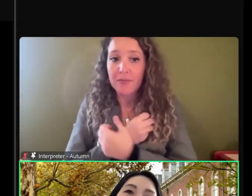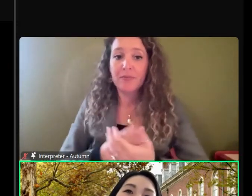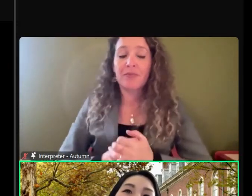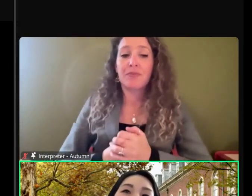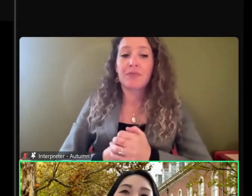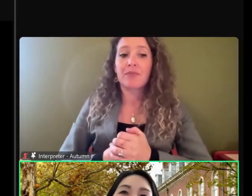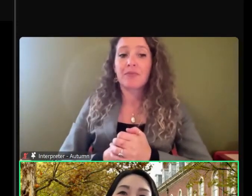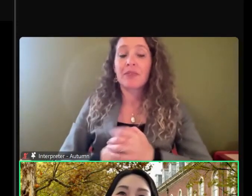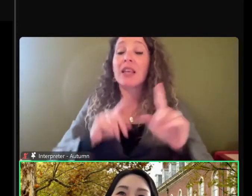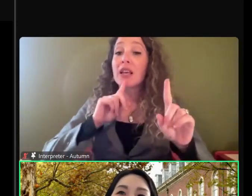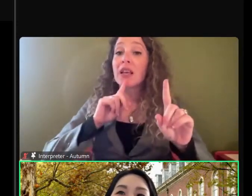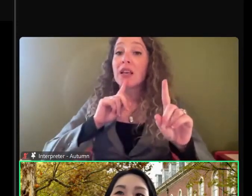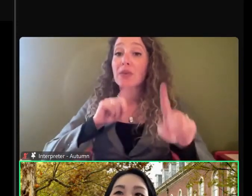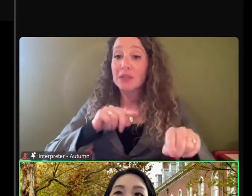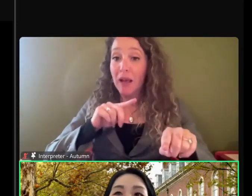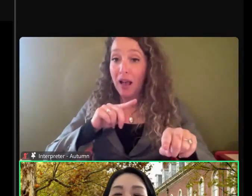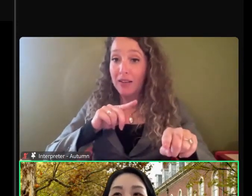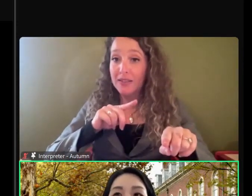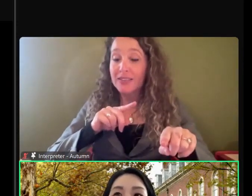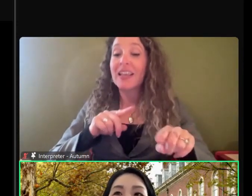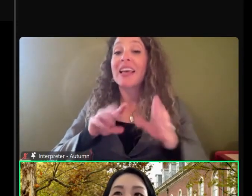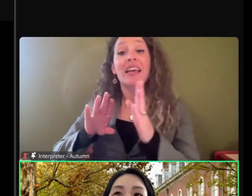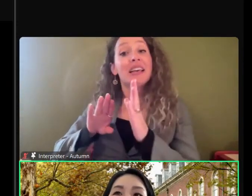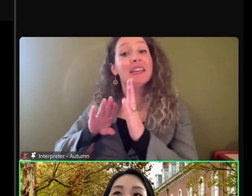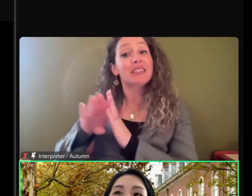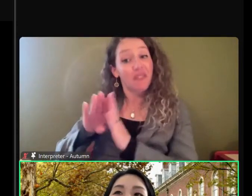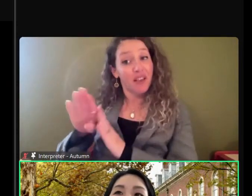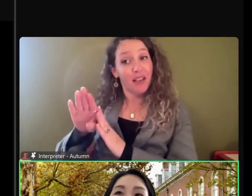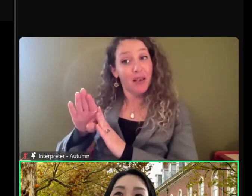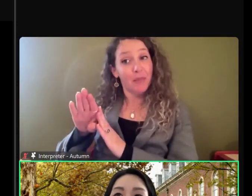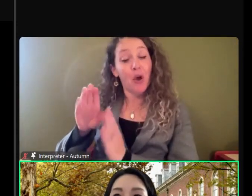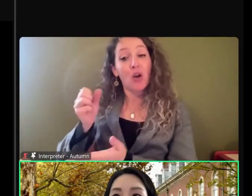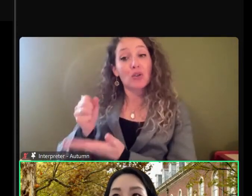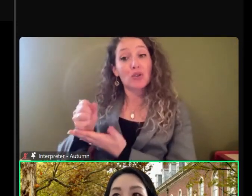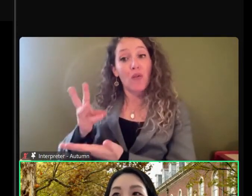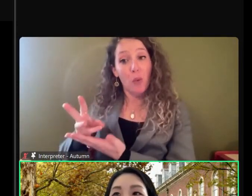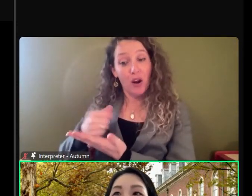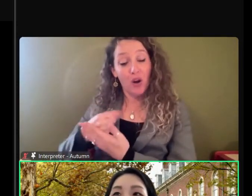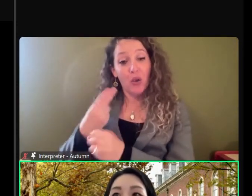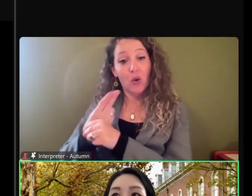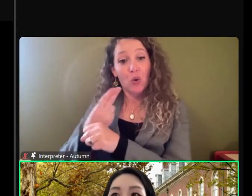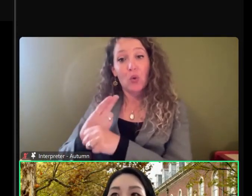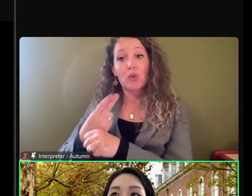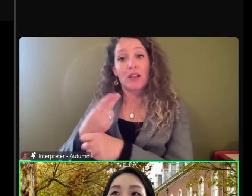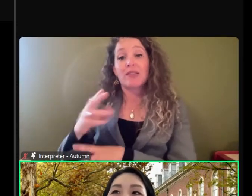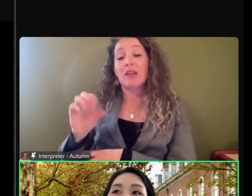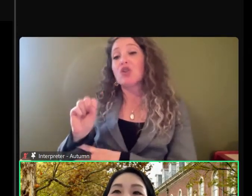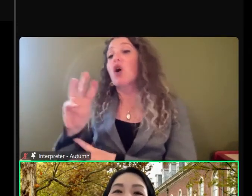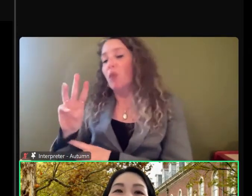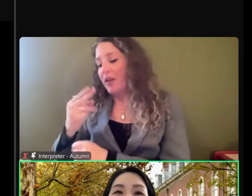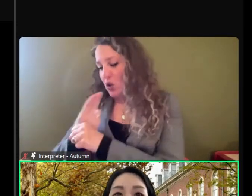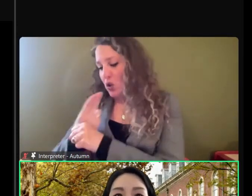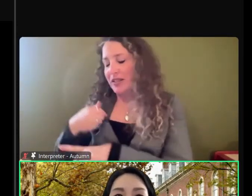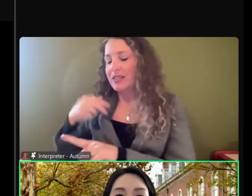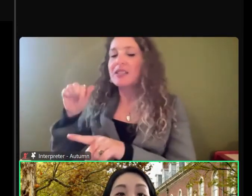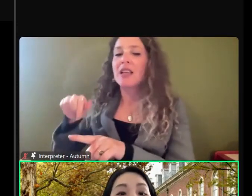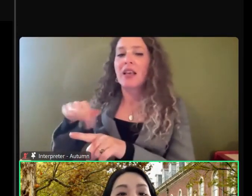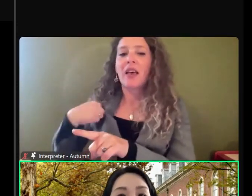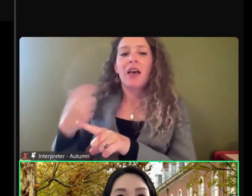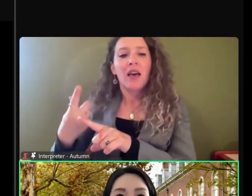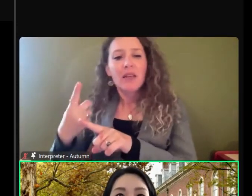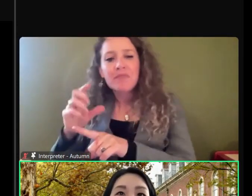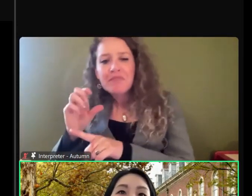has taken upon himself to develop software that uses artificial intelligence to make STEM